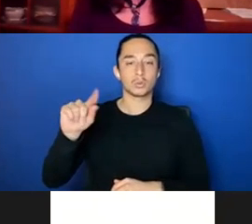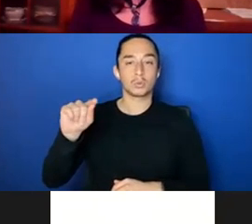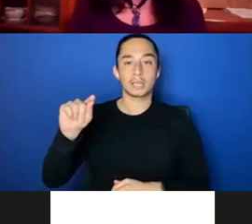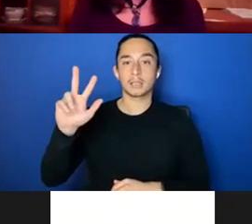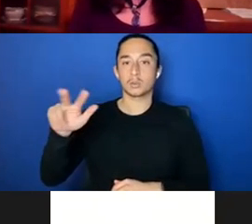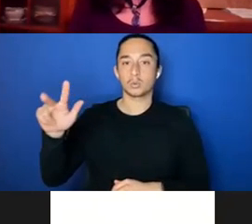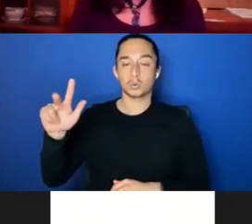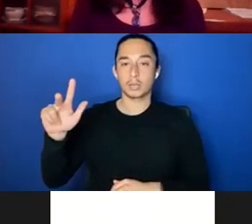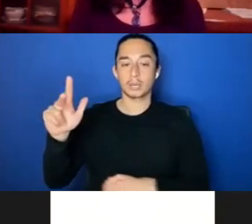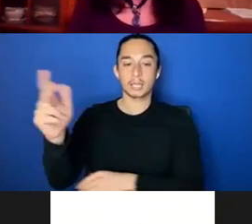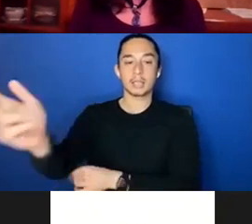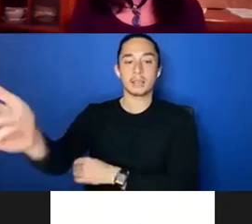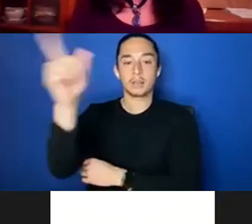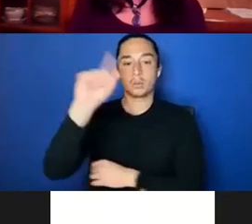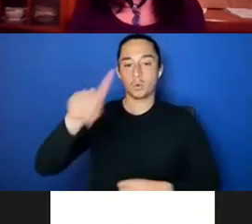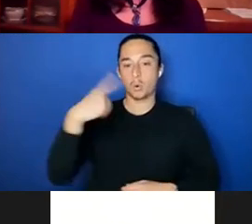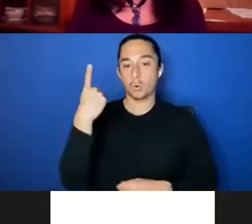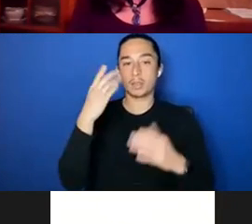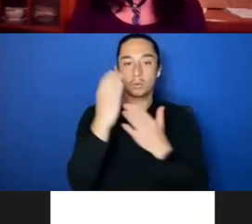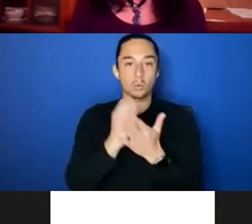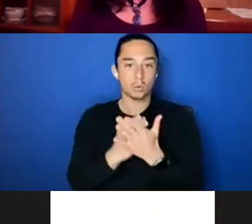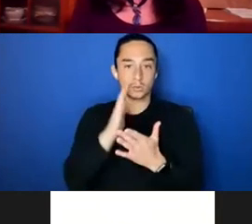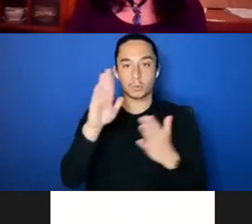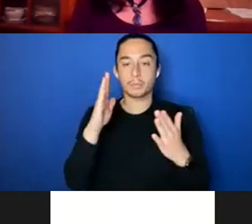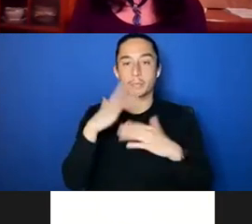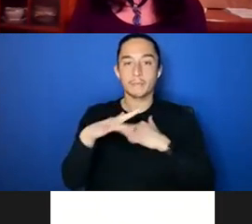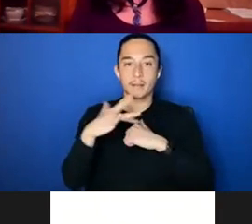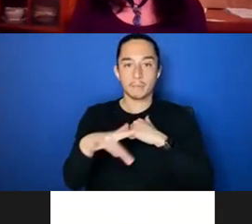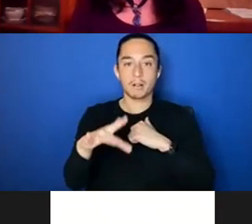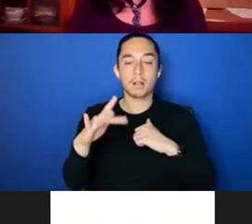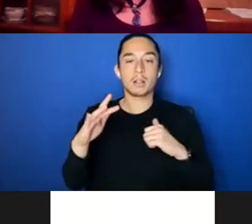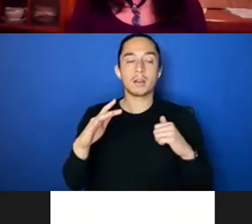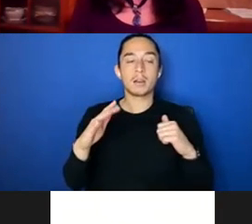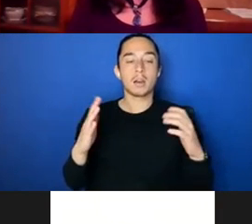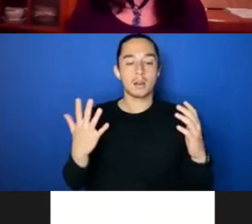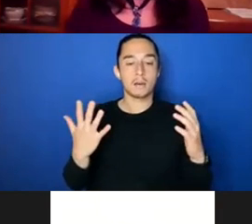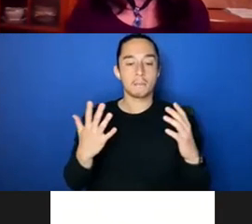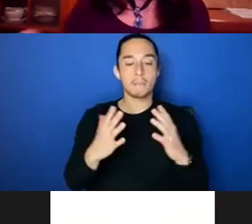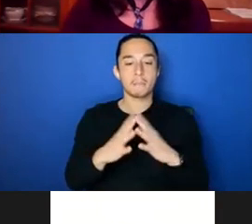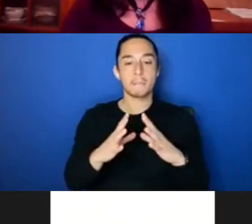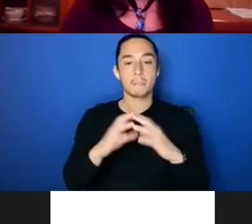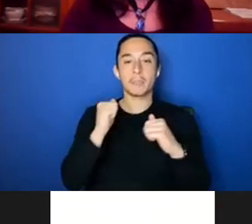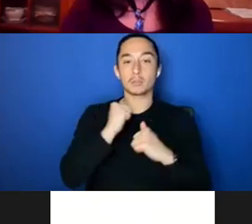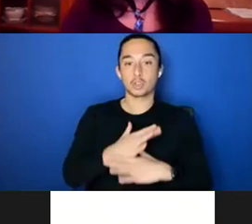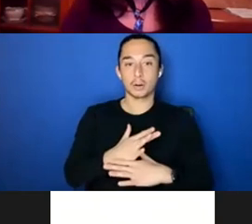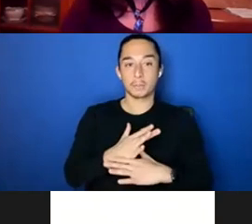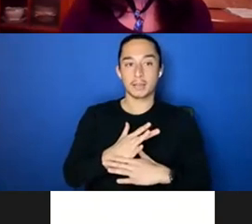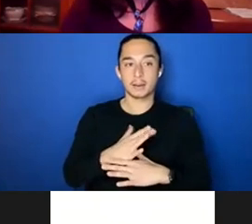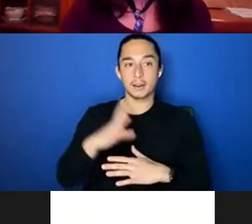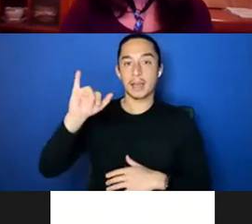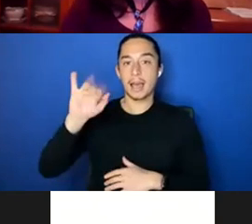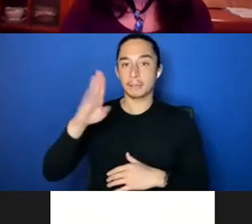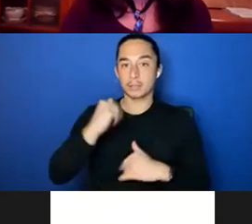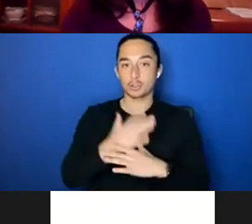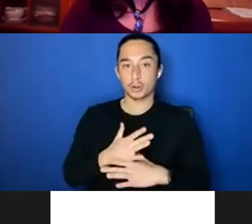2022-2023, the only courses that will be available will be the German, IB